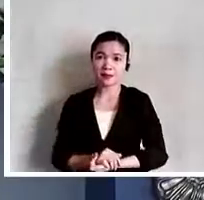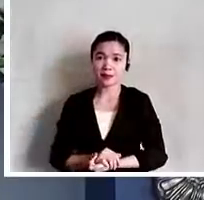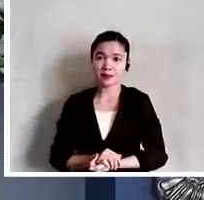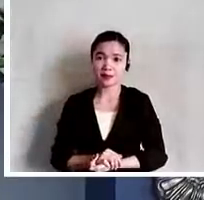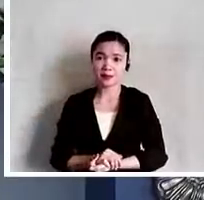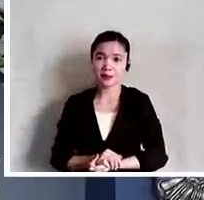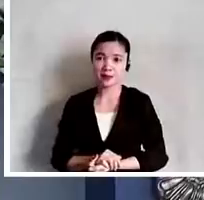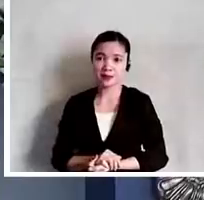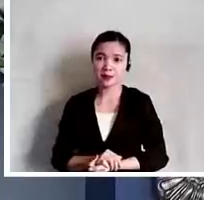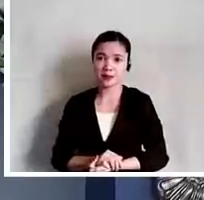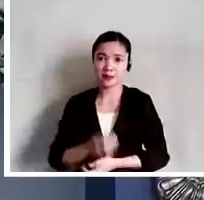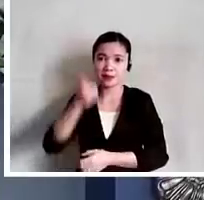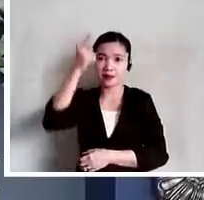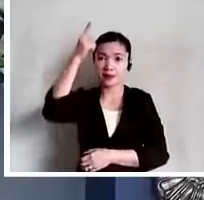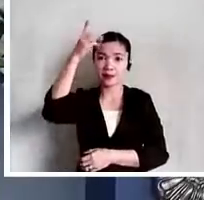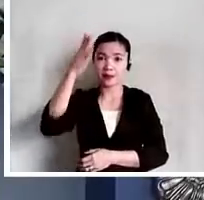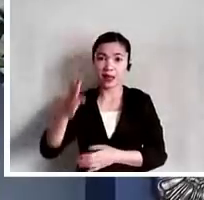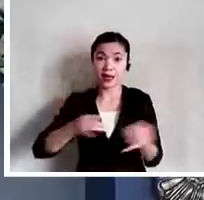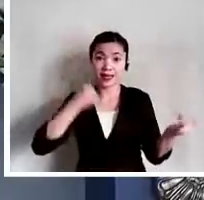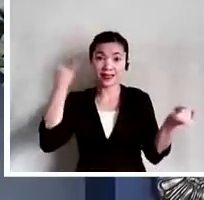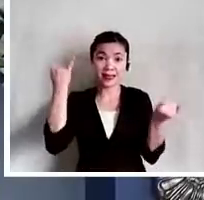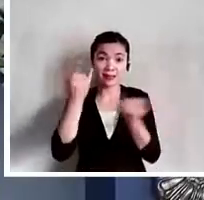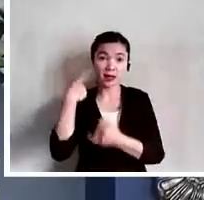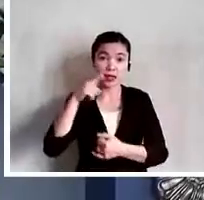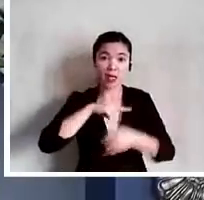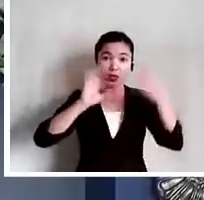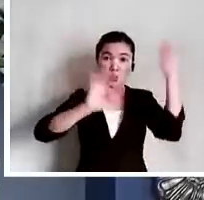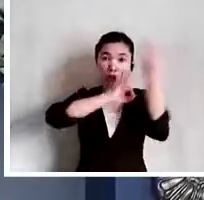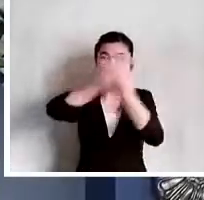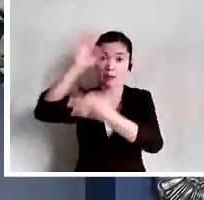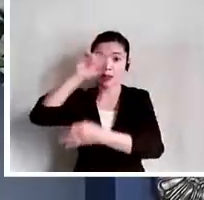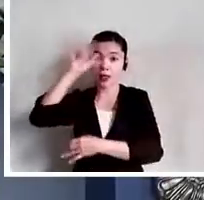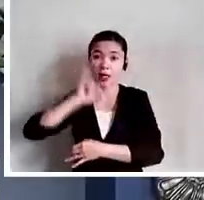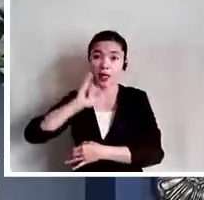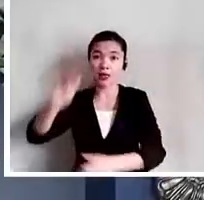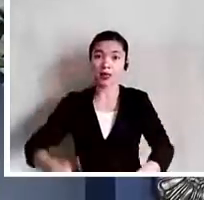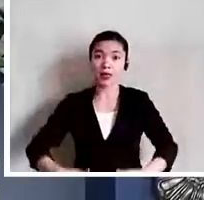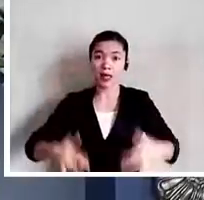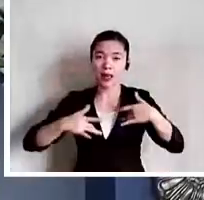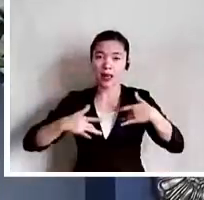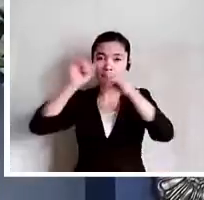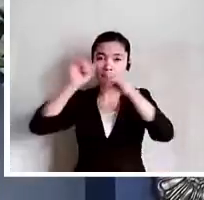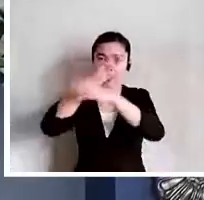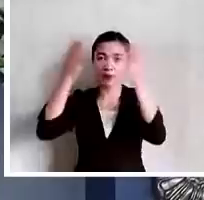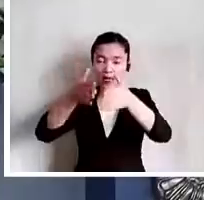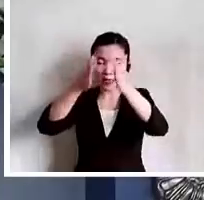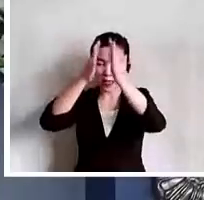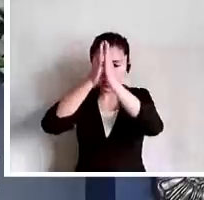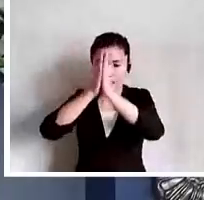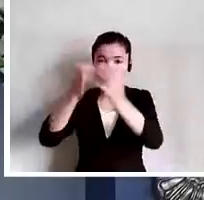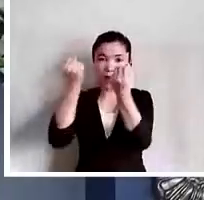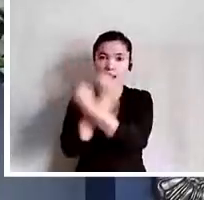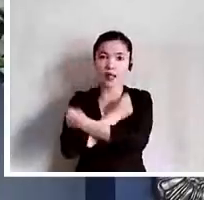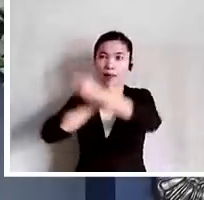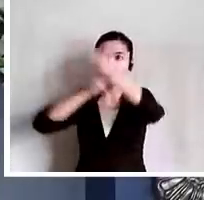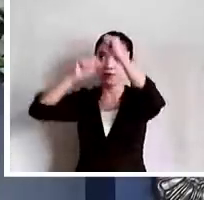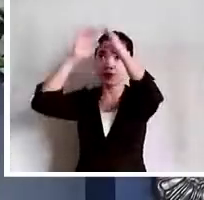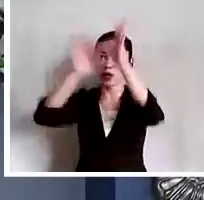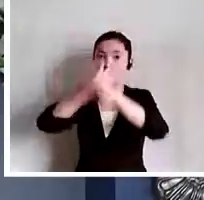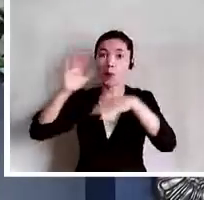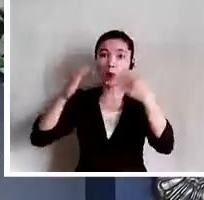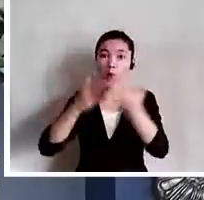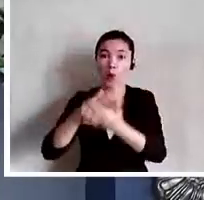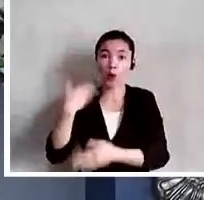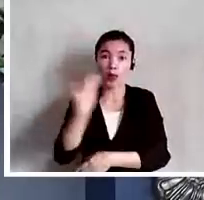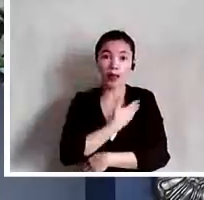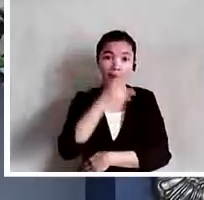God invites us to the banquet of eternal life in heaven. Let us ask our loving Father for all our needs. And so